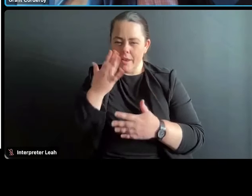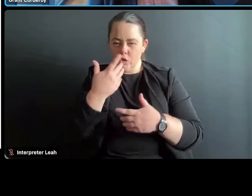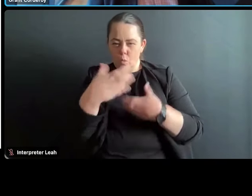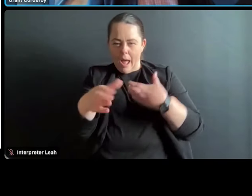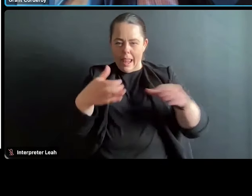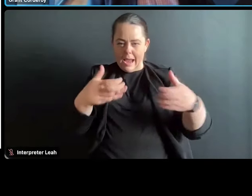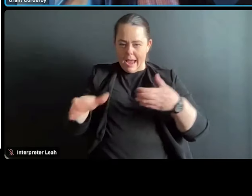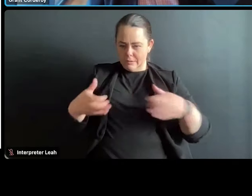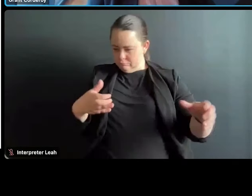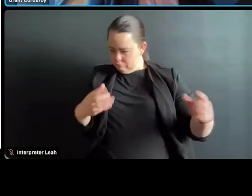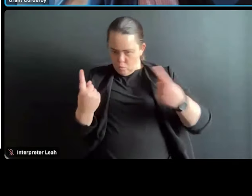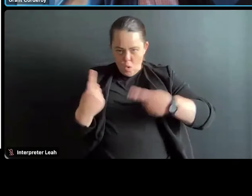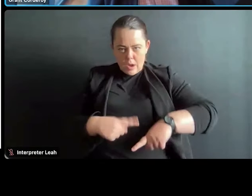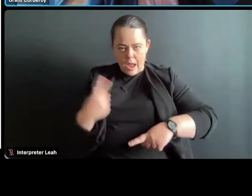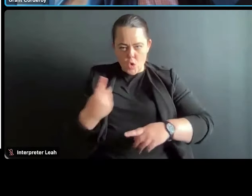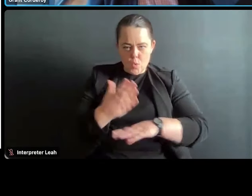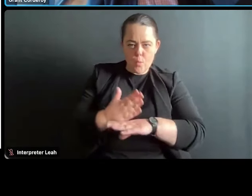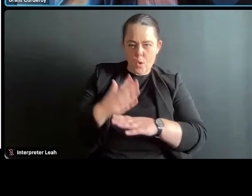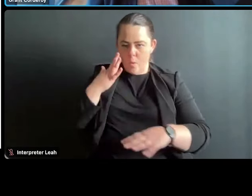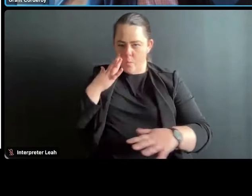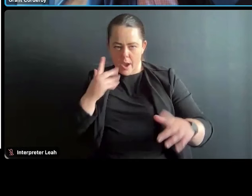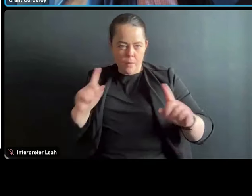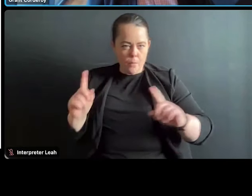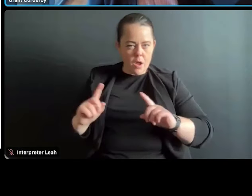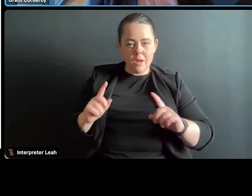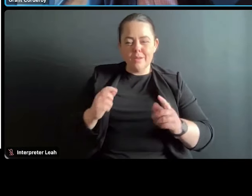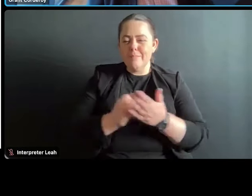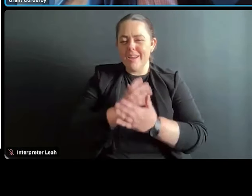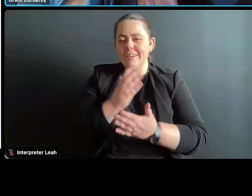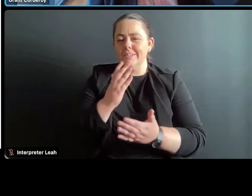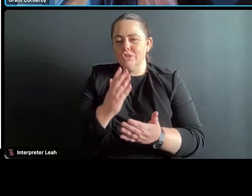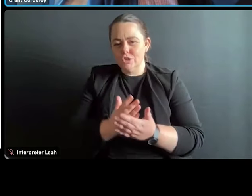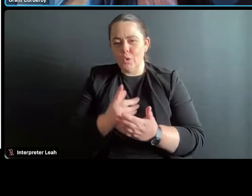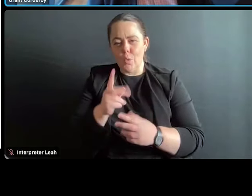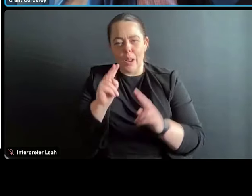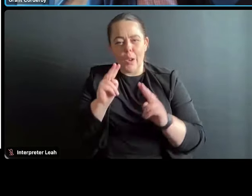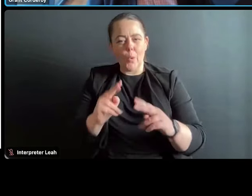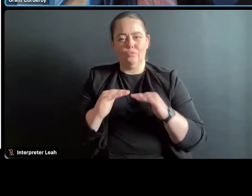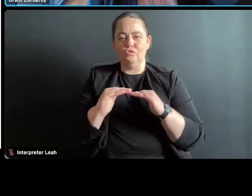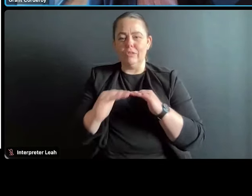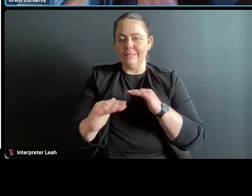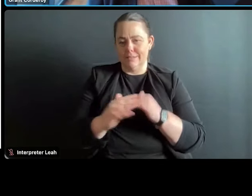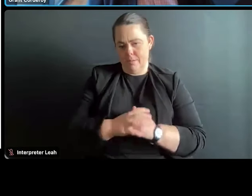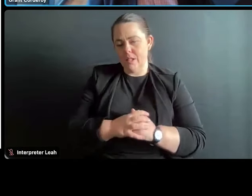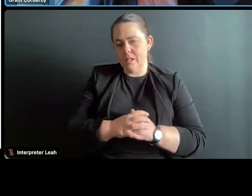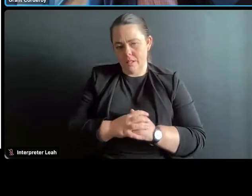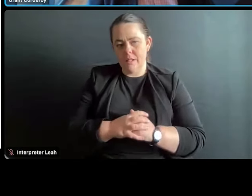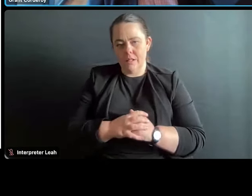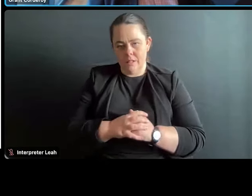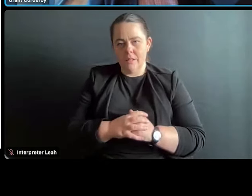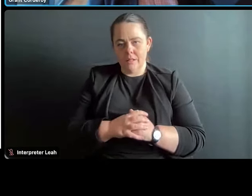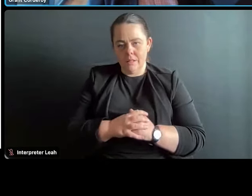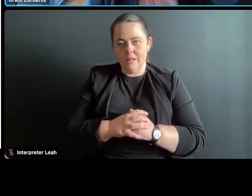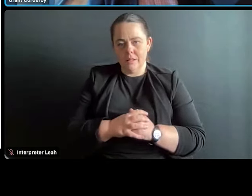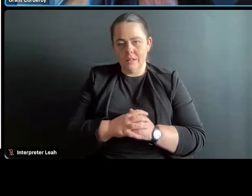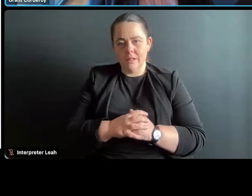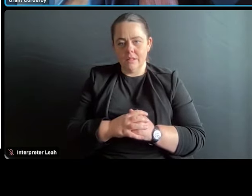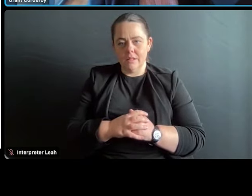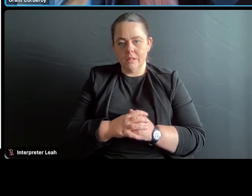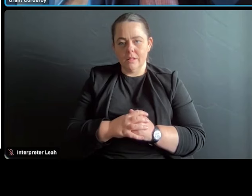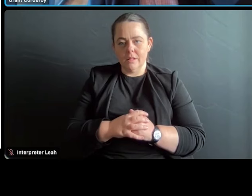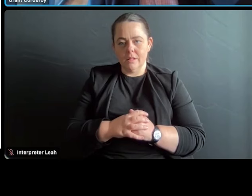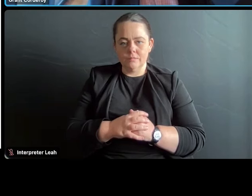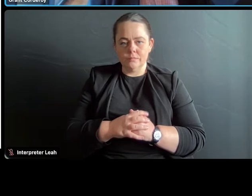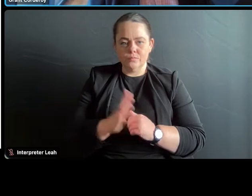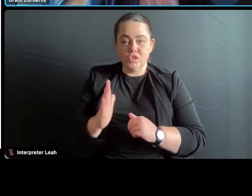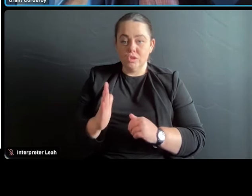reasonable when you've completed it. It looks reasonable to the coverage of RNs that you'd expect in your particular home. I think